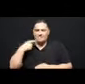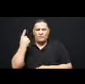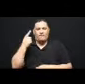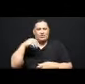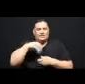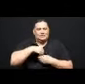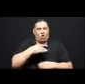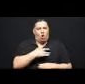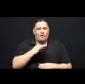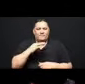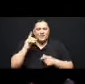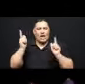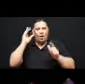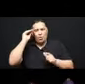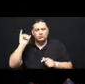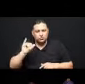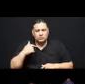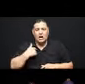that the miners cried.